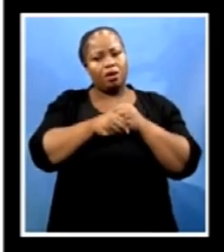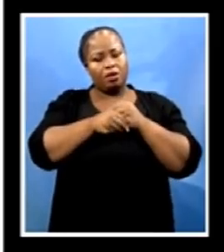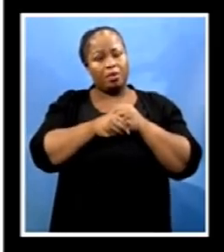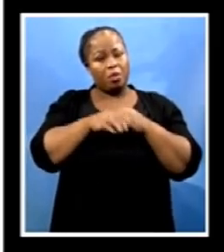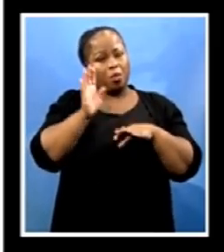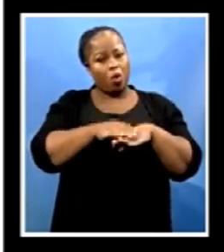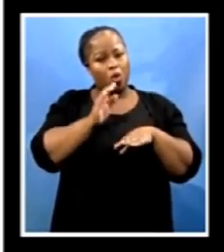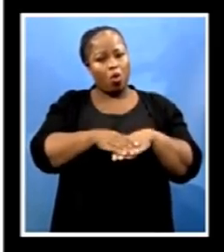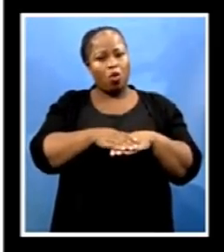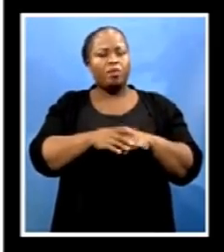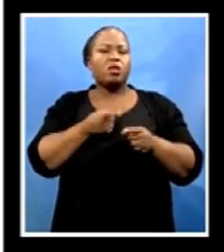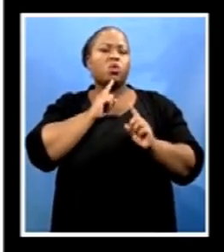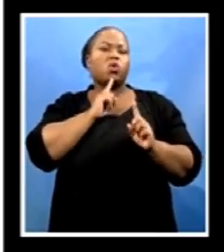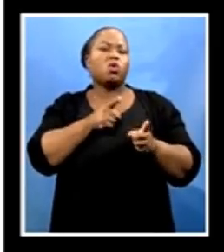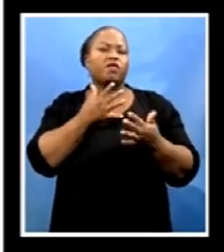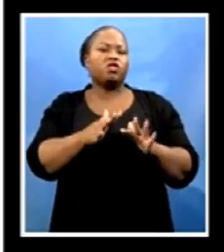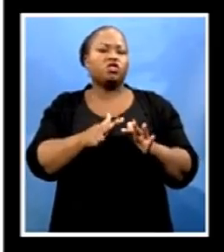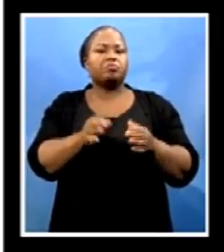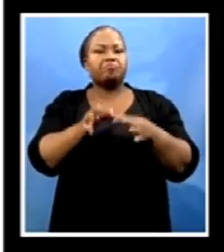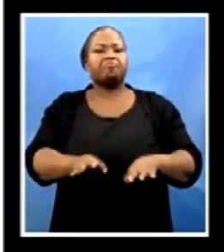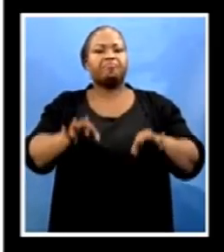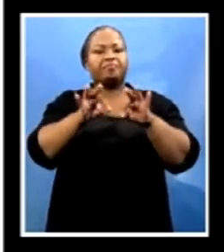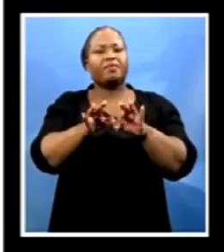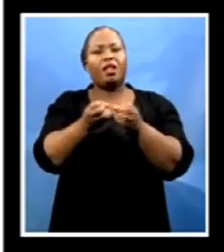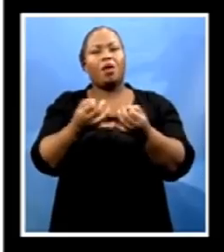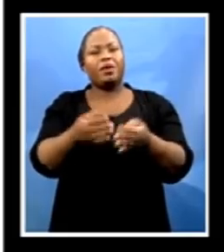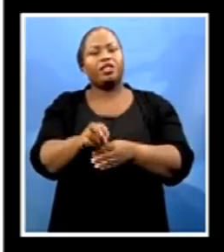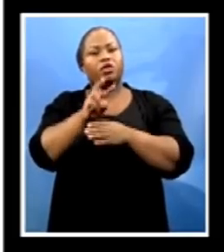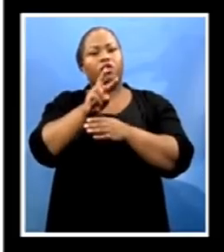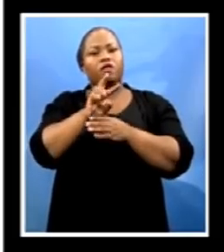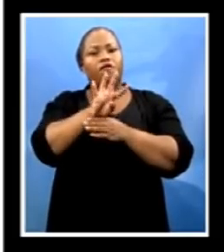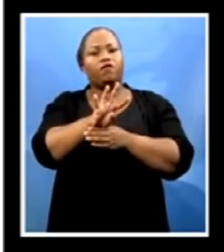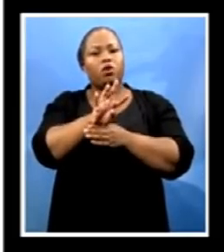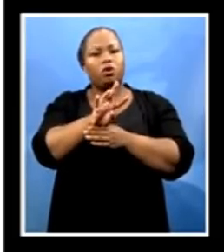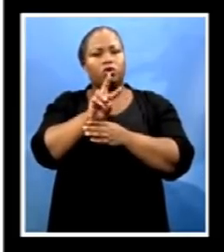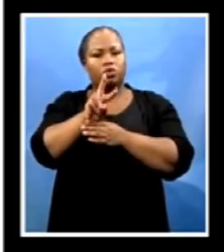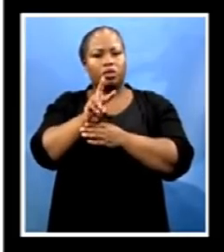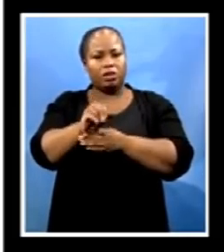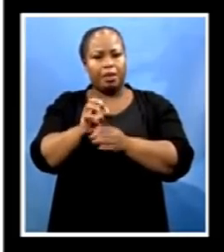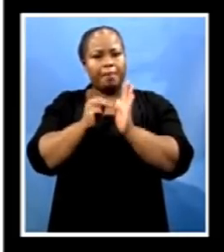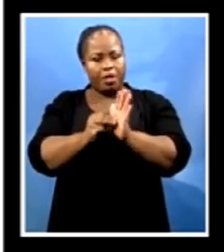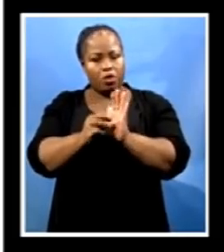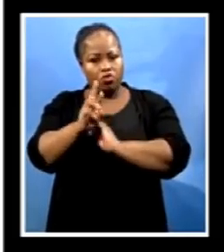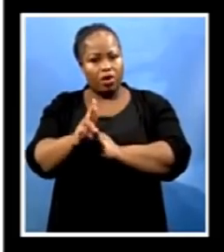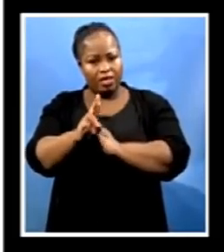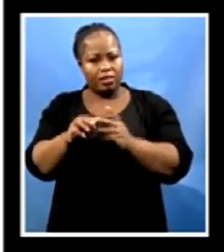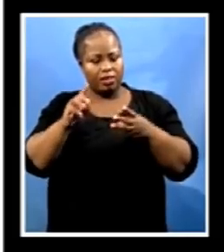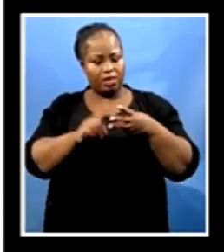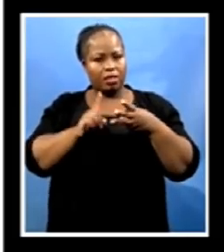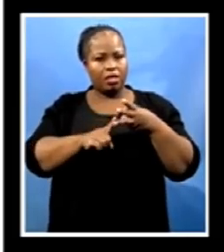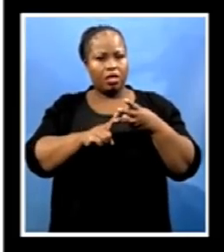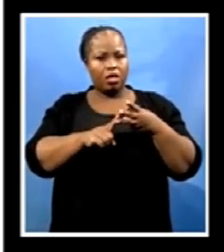of 420 million rand have been placed. A further 192 million orders are being processed as we